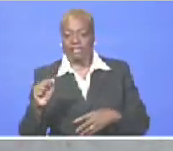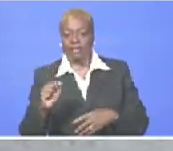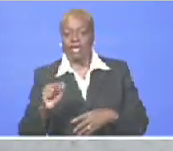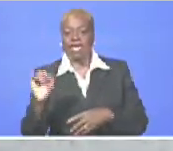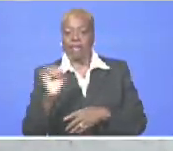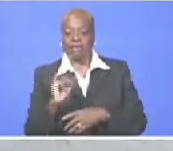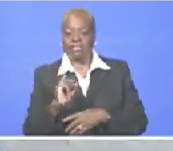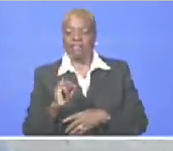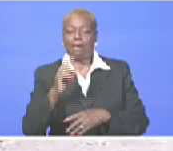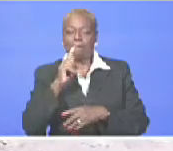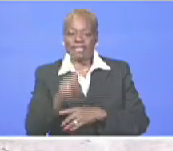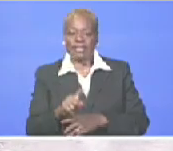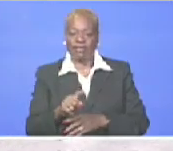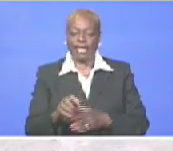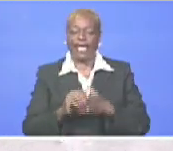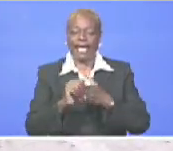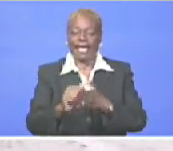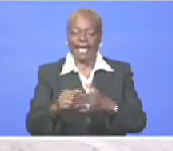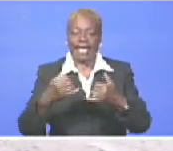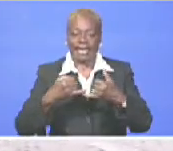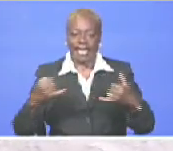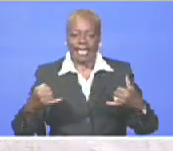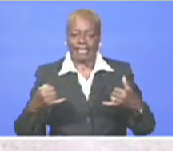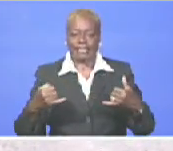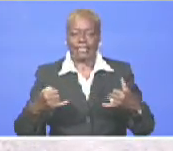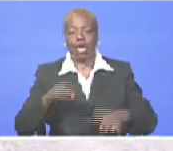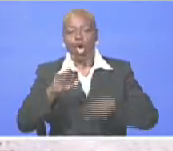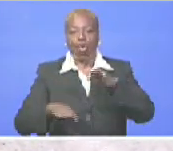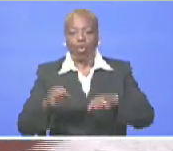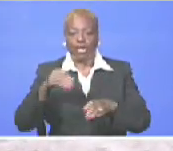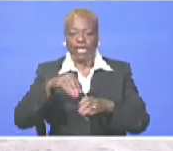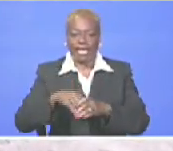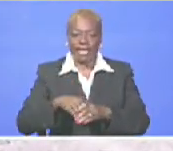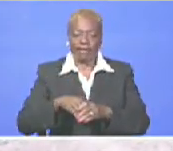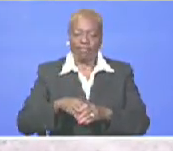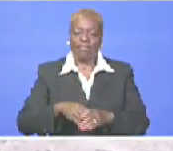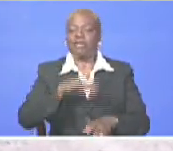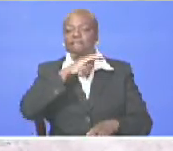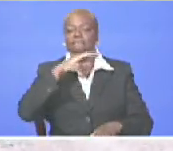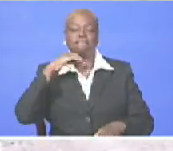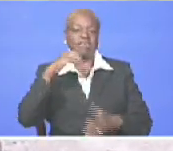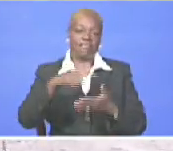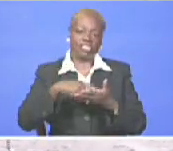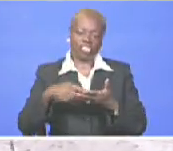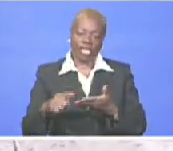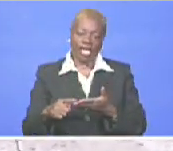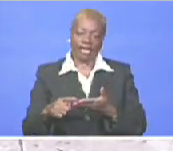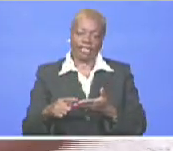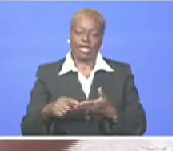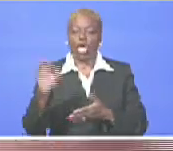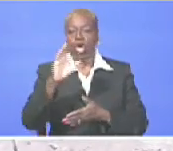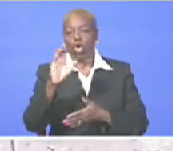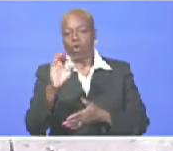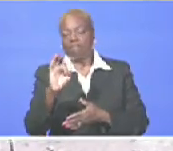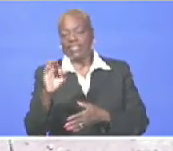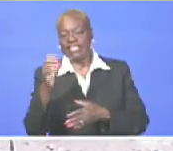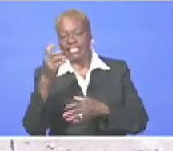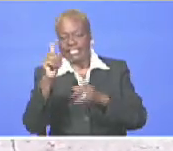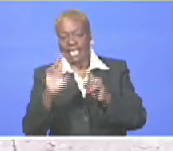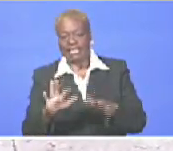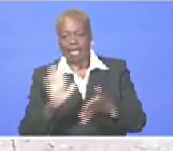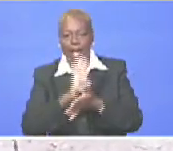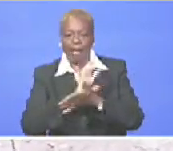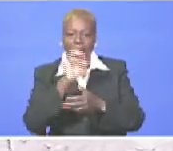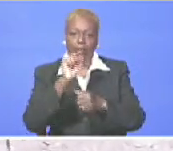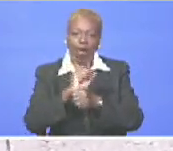with mandatory guidelines. Just, walking in, having to get the fever checked and all that, having to give the COVID test, the paperwork and all